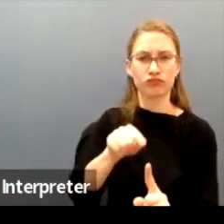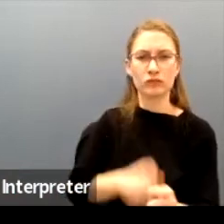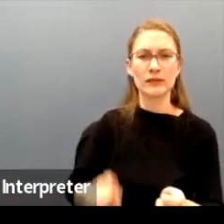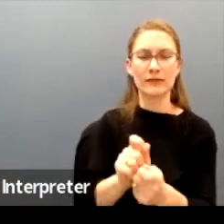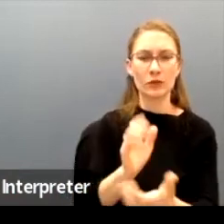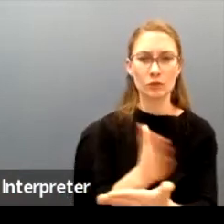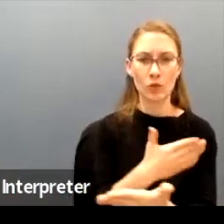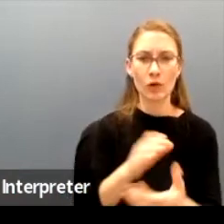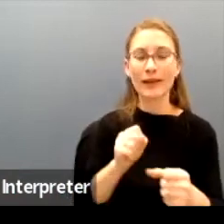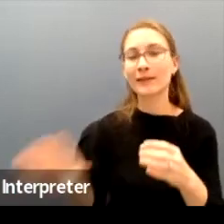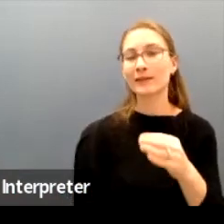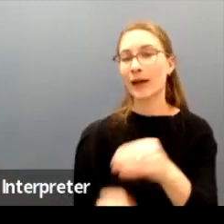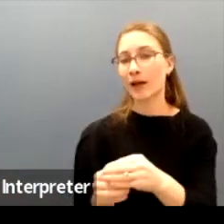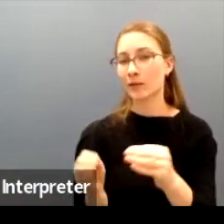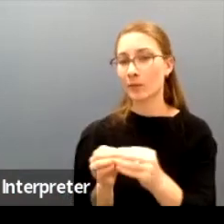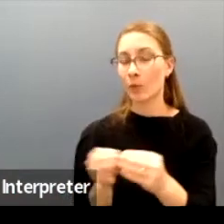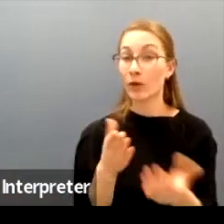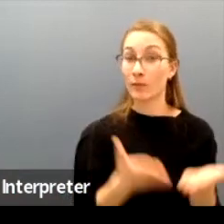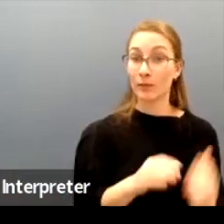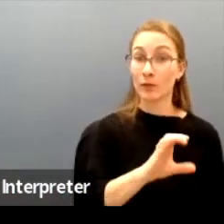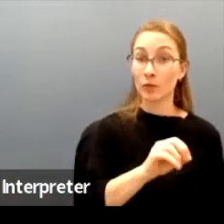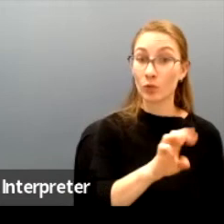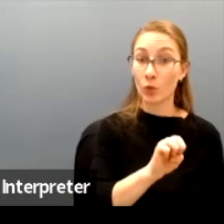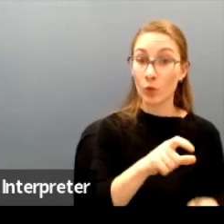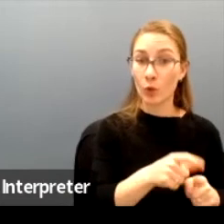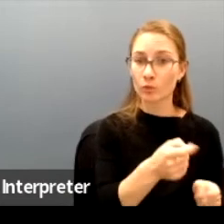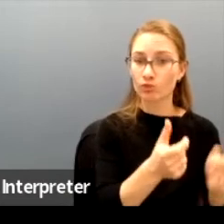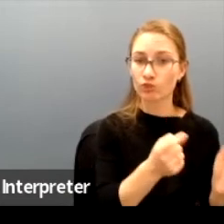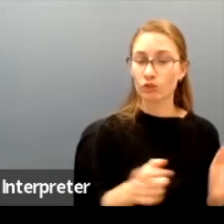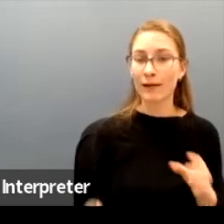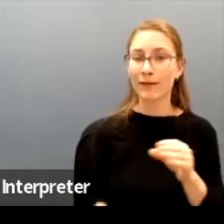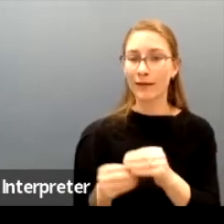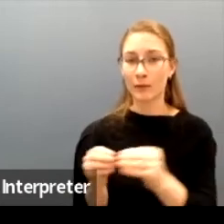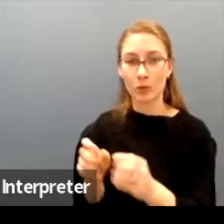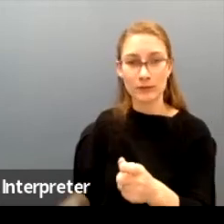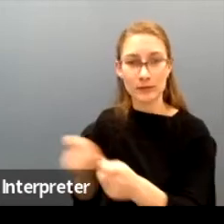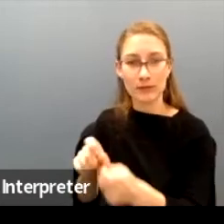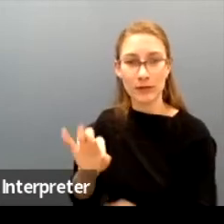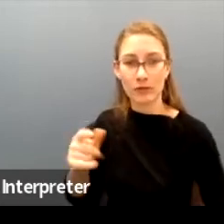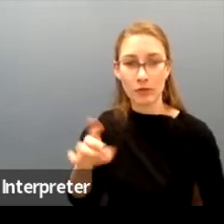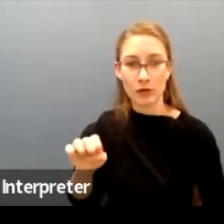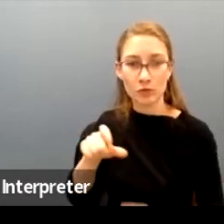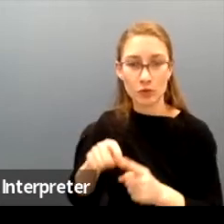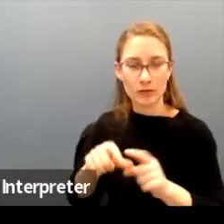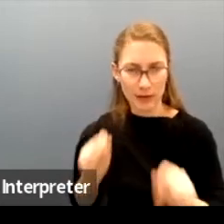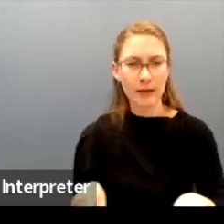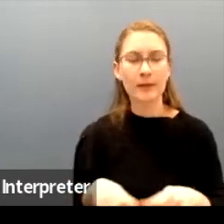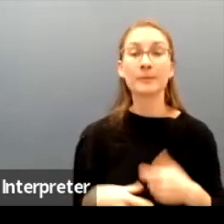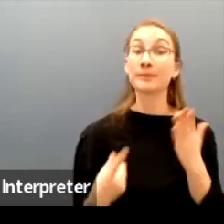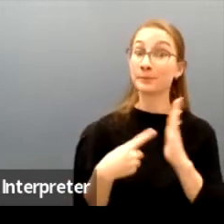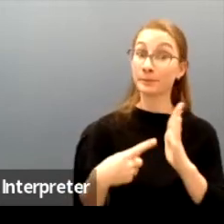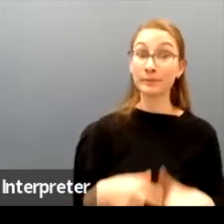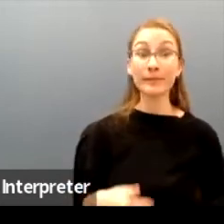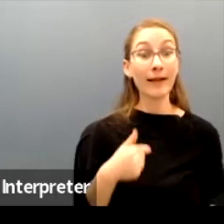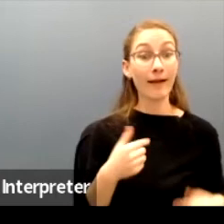some artists that he wants in there. So you can make so many sentences just with this Go Talk 9. He can request for I want more,